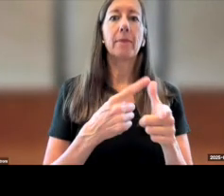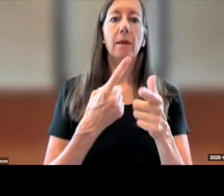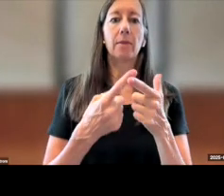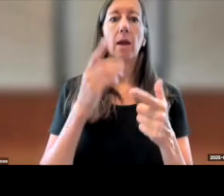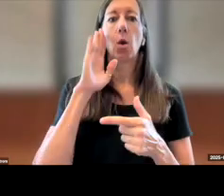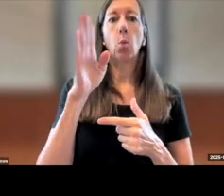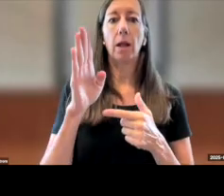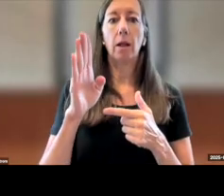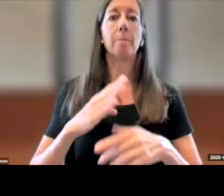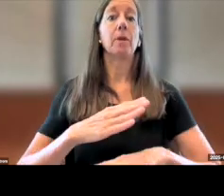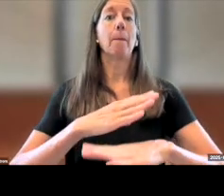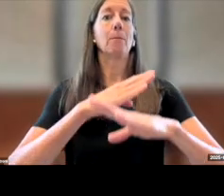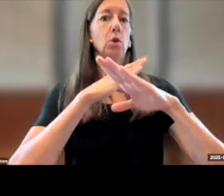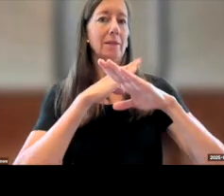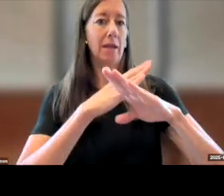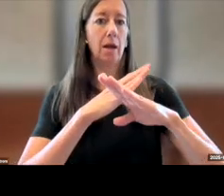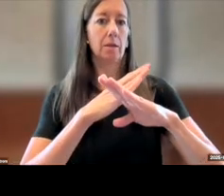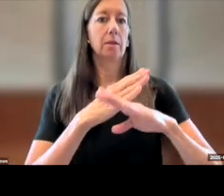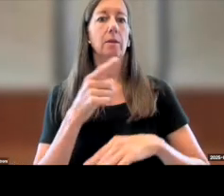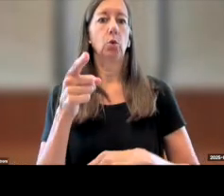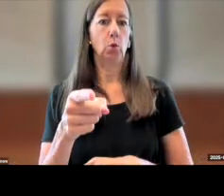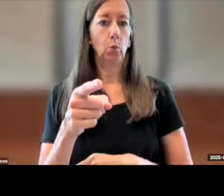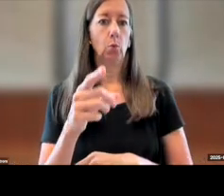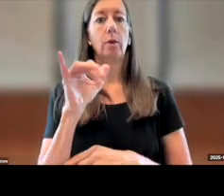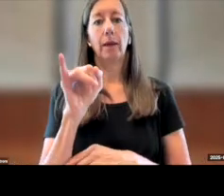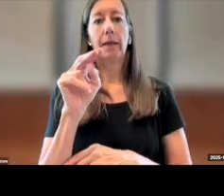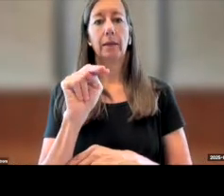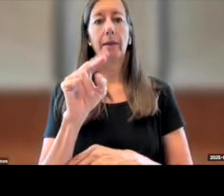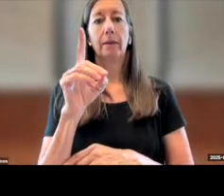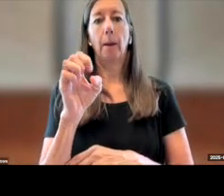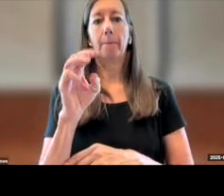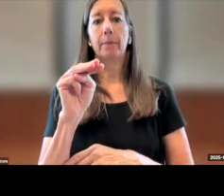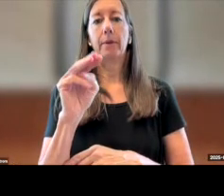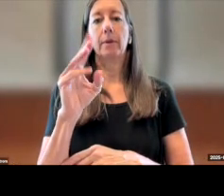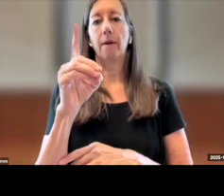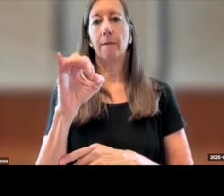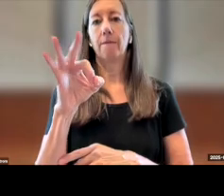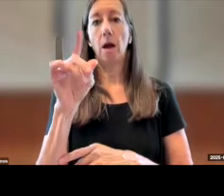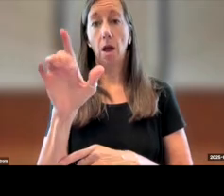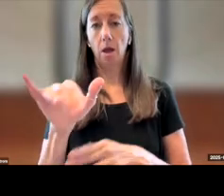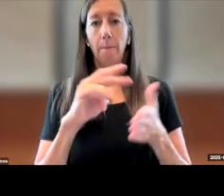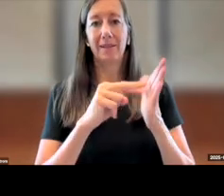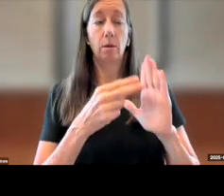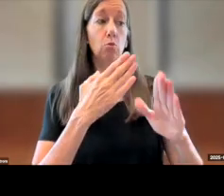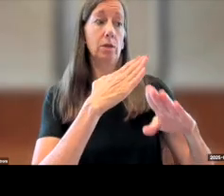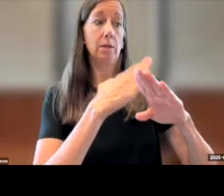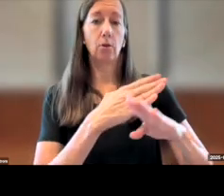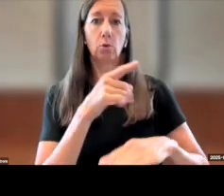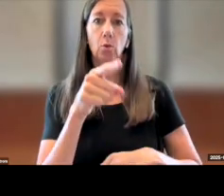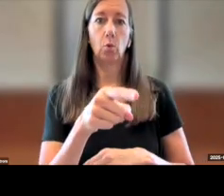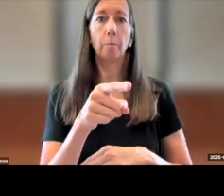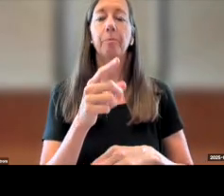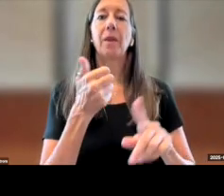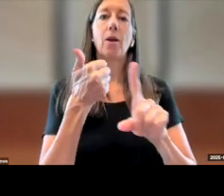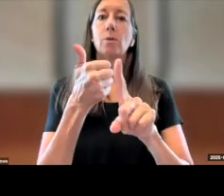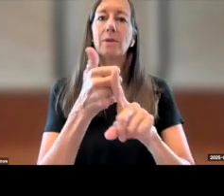aka protect you, by saying that you had nothing to do with it, nor can you be brought into the lawsuit as